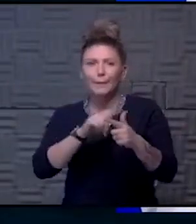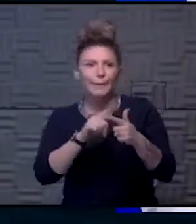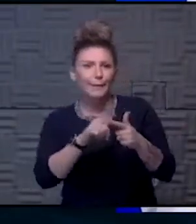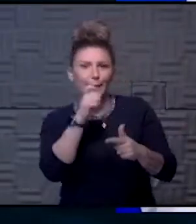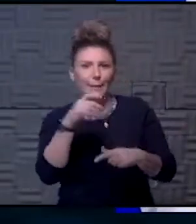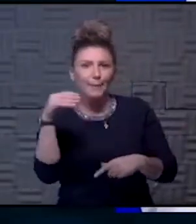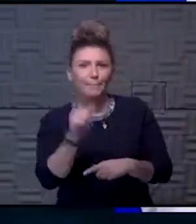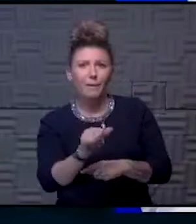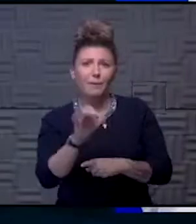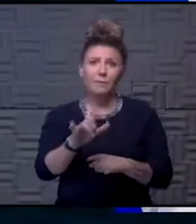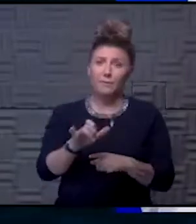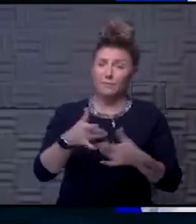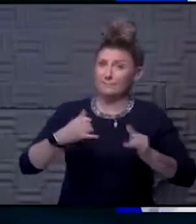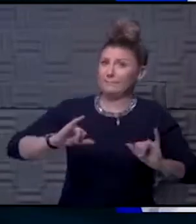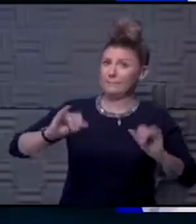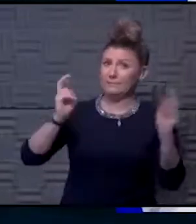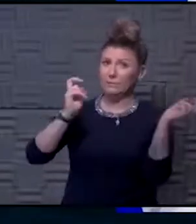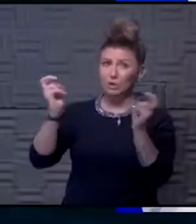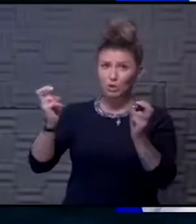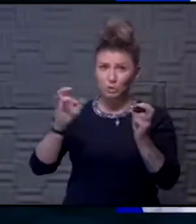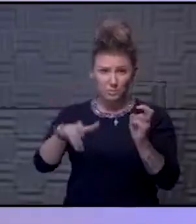still an issue now? Has that changed at all?